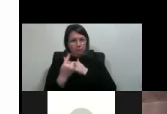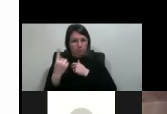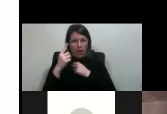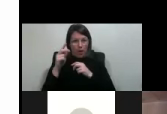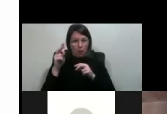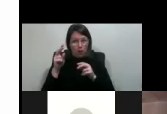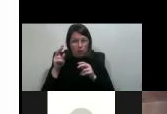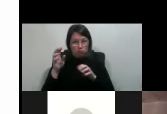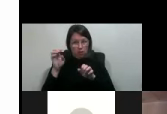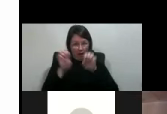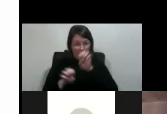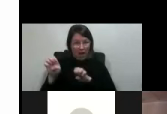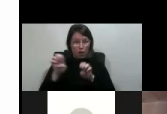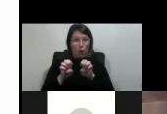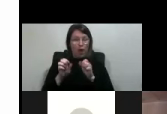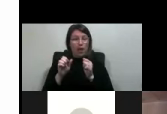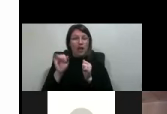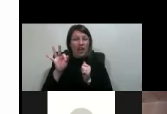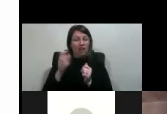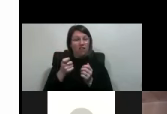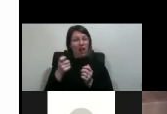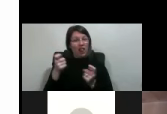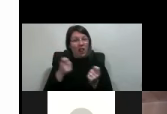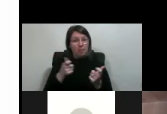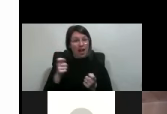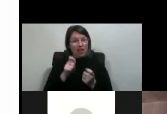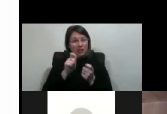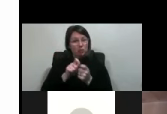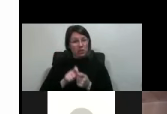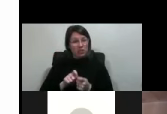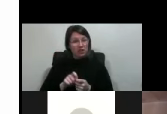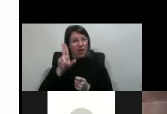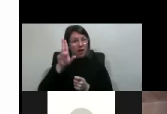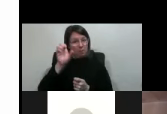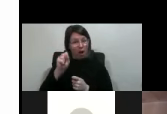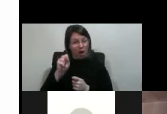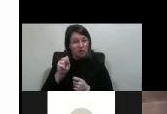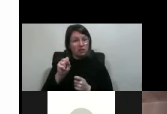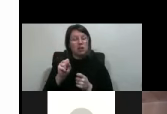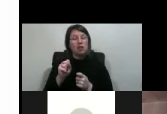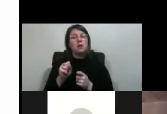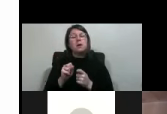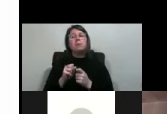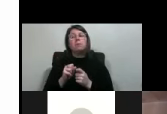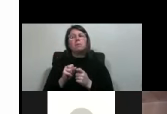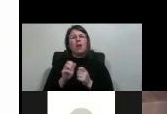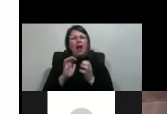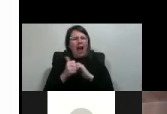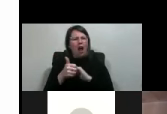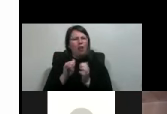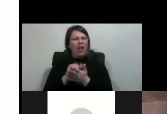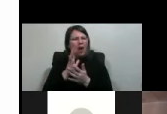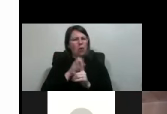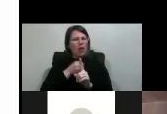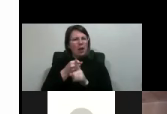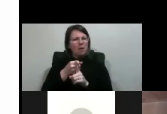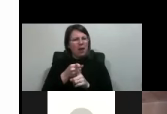fact that with eliminations of certain buses, et cetera, how it would affect the